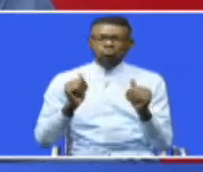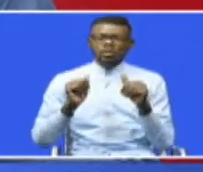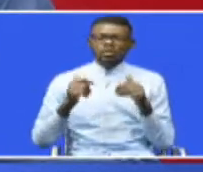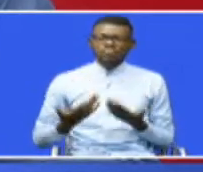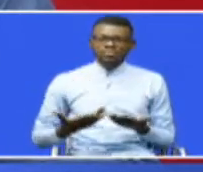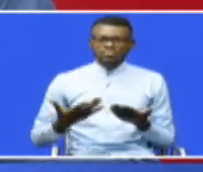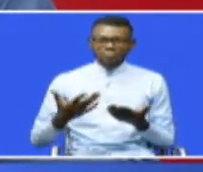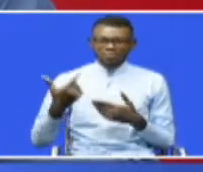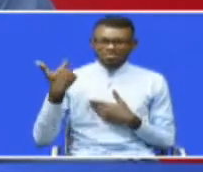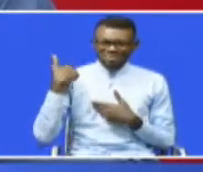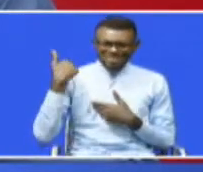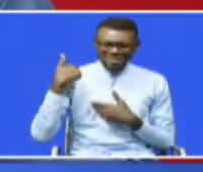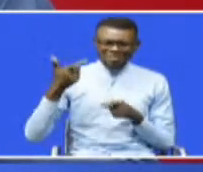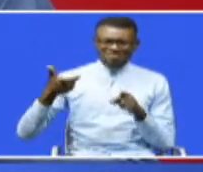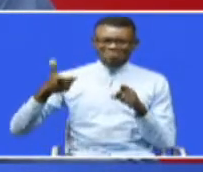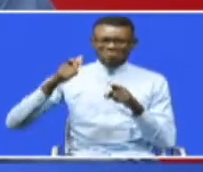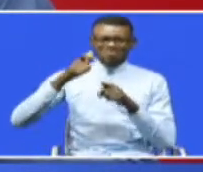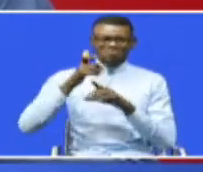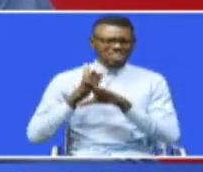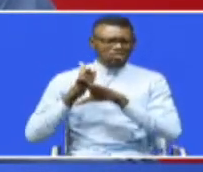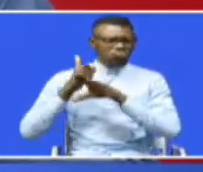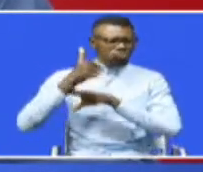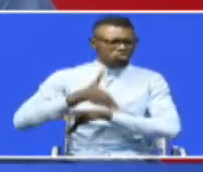increase numbers to the extent that